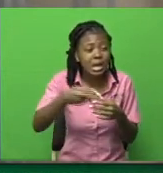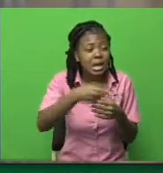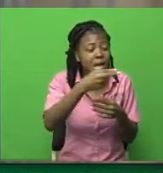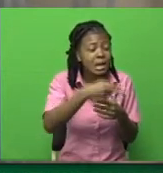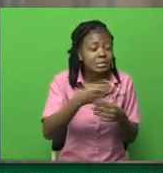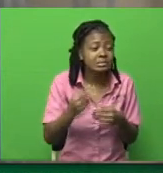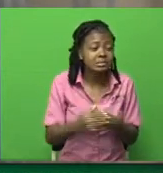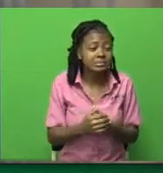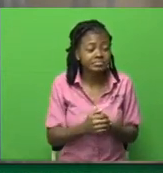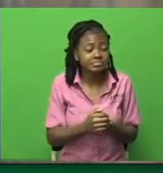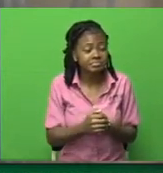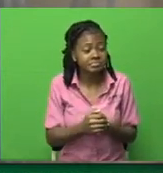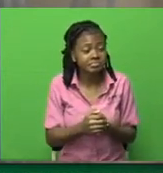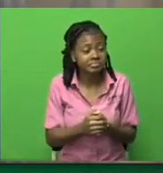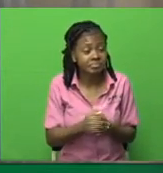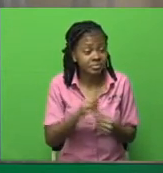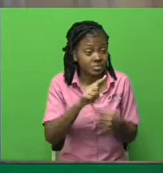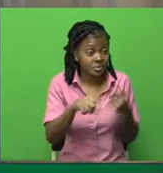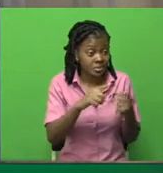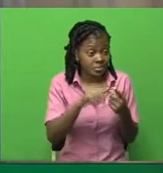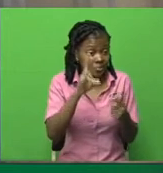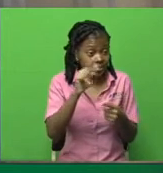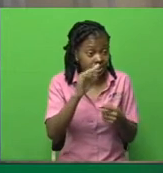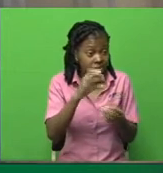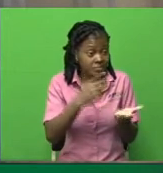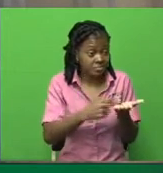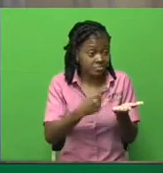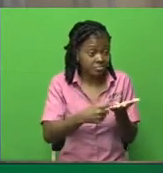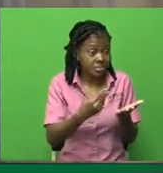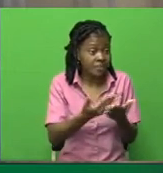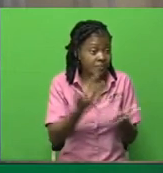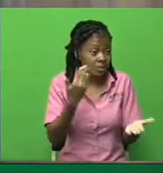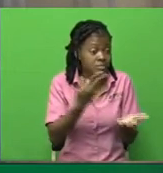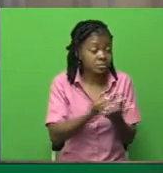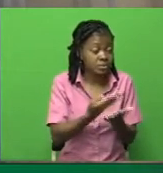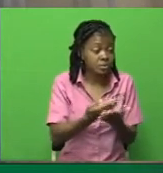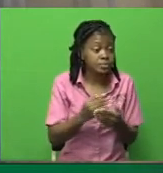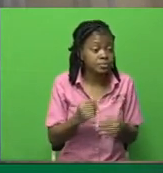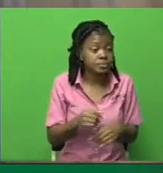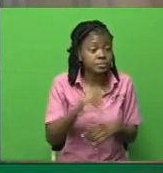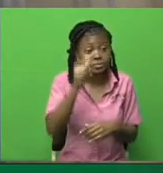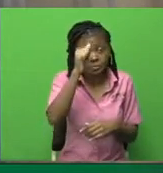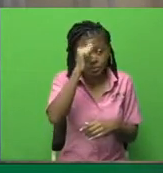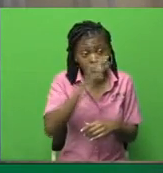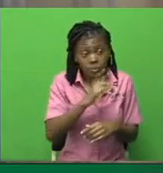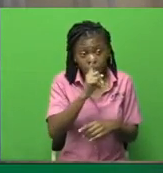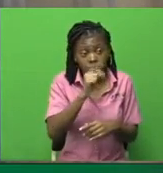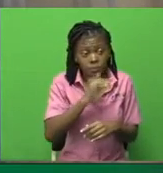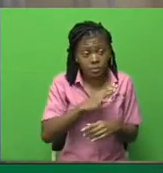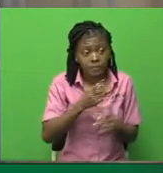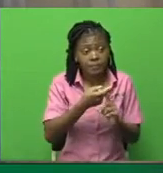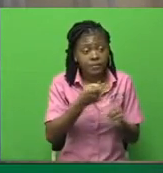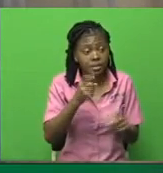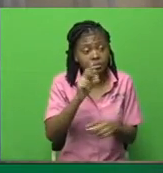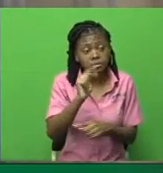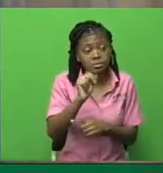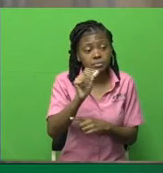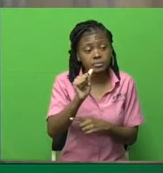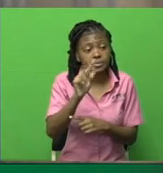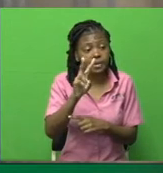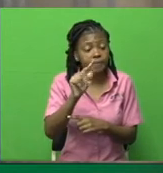consultations in princes town Mr Mahadev ramnarine of navit Of The Dashing of Farmers